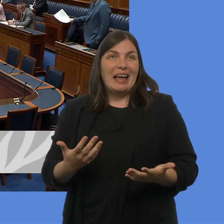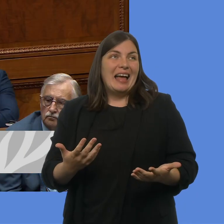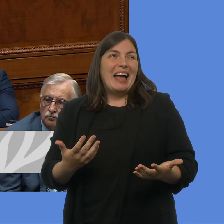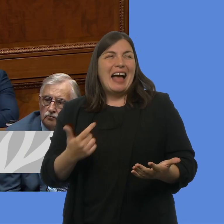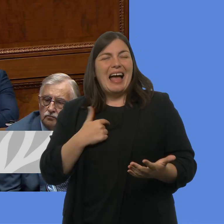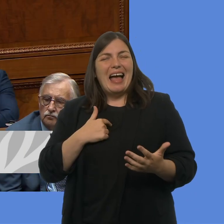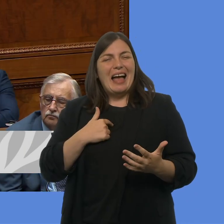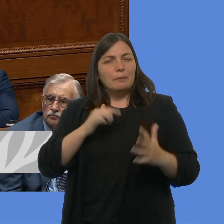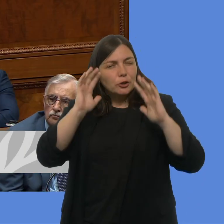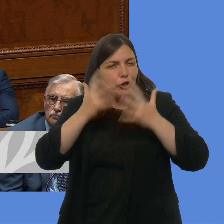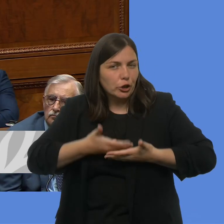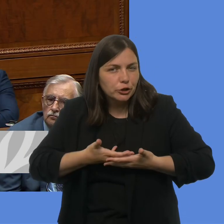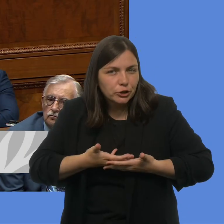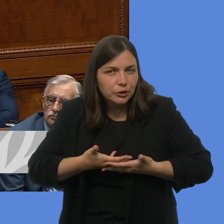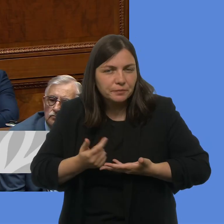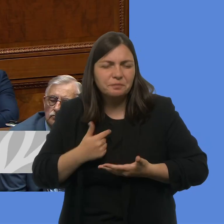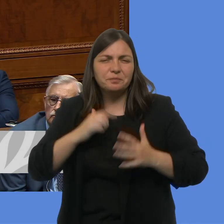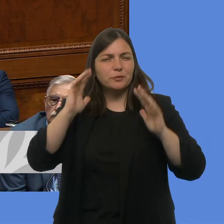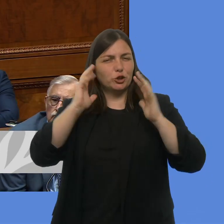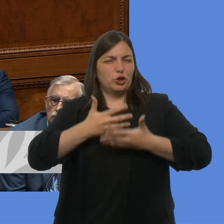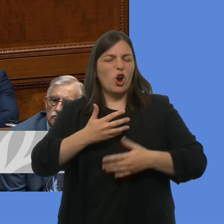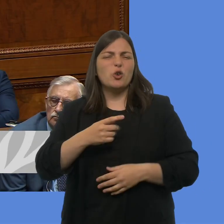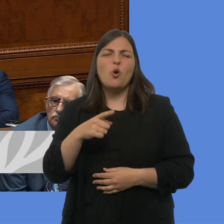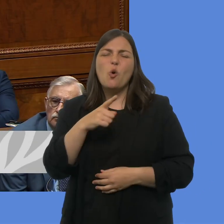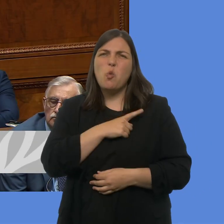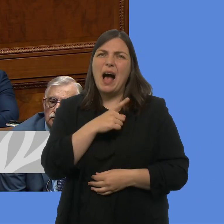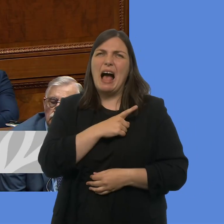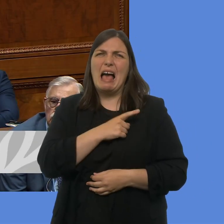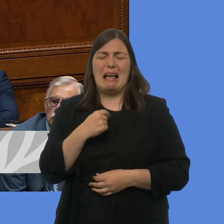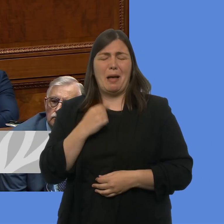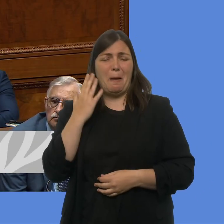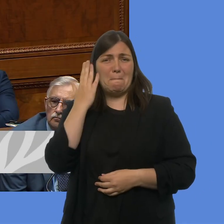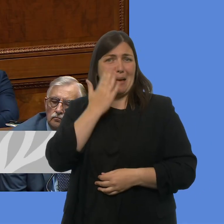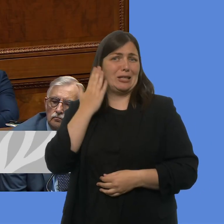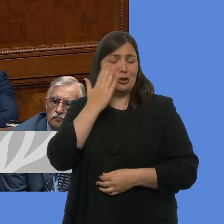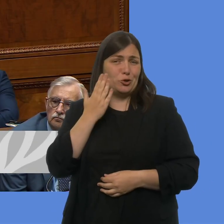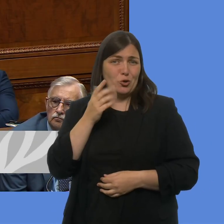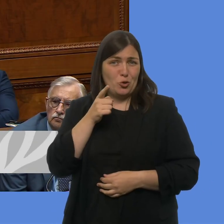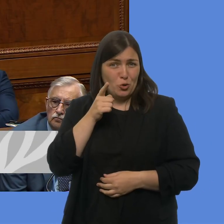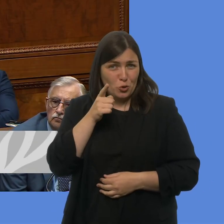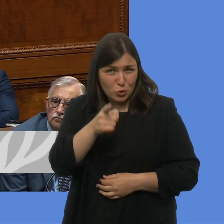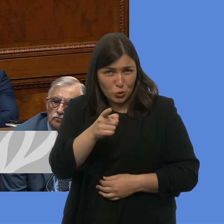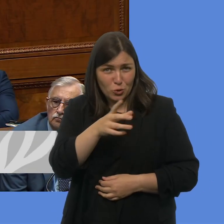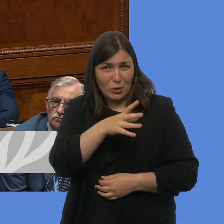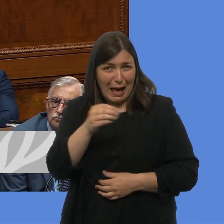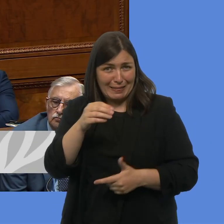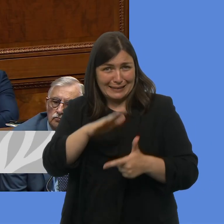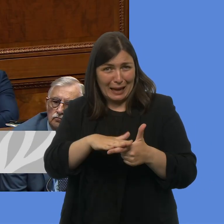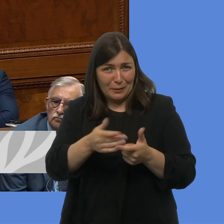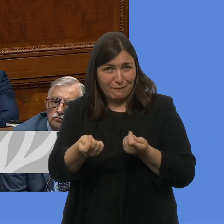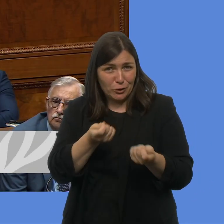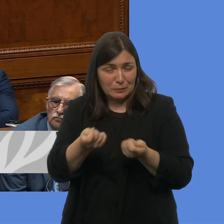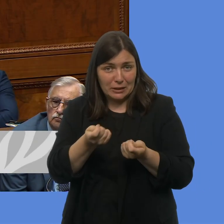now, because I would have imagined that if you and the Deputy First Minister in the Executive Office actually created the Victims and Survivors